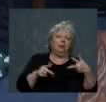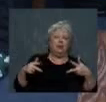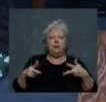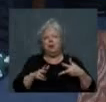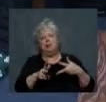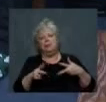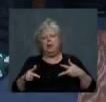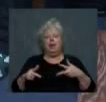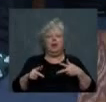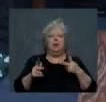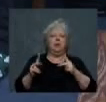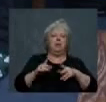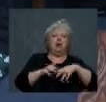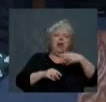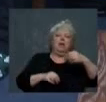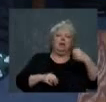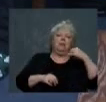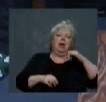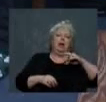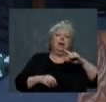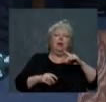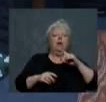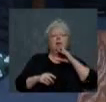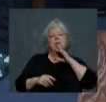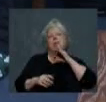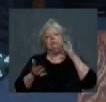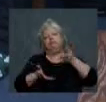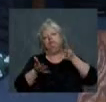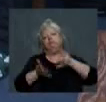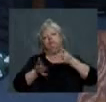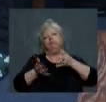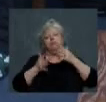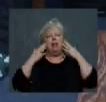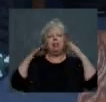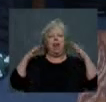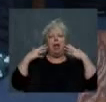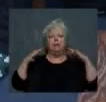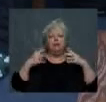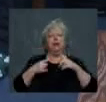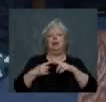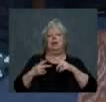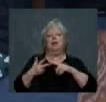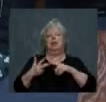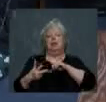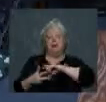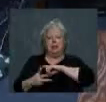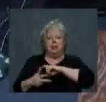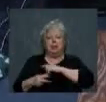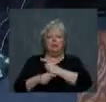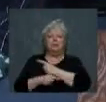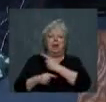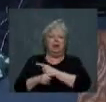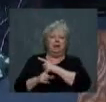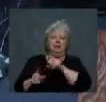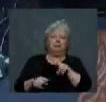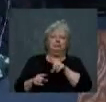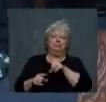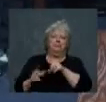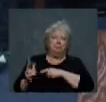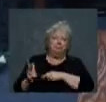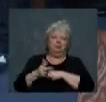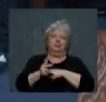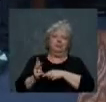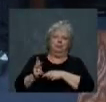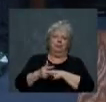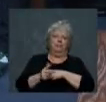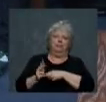talking outside in the yard or in the backyard loudly, police, a regular visit from the police, at least